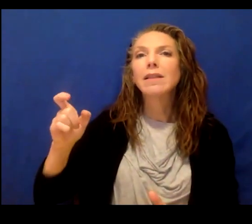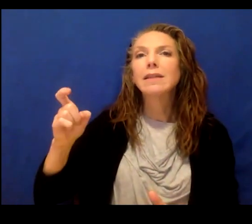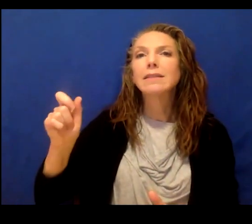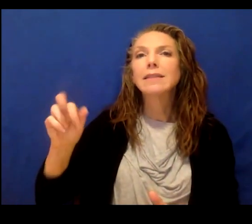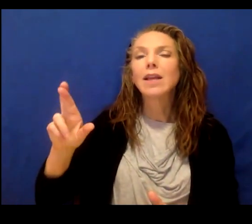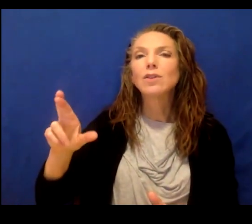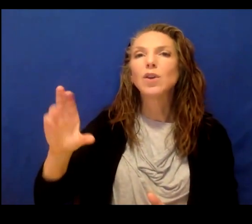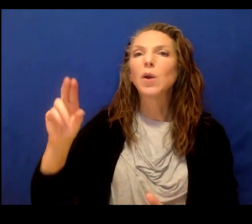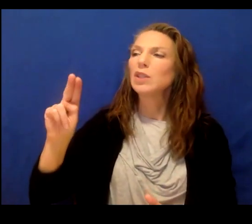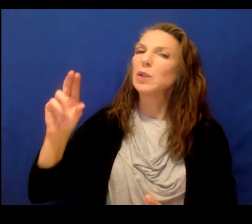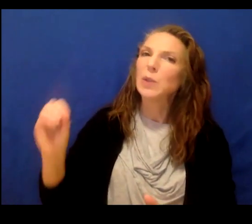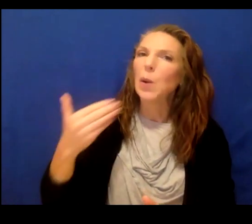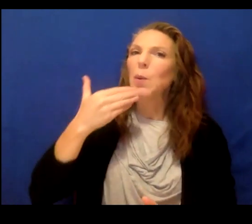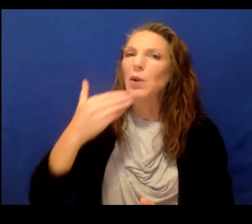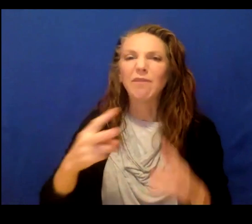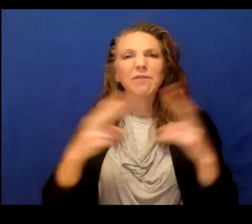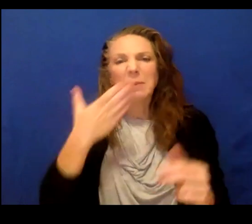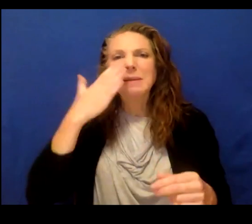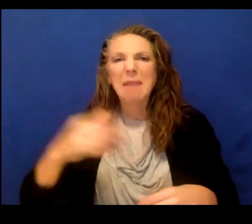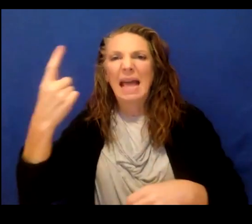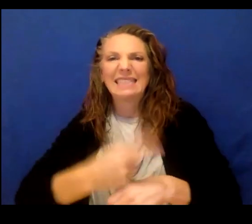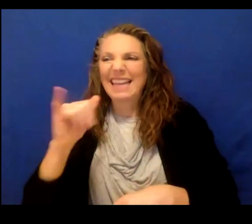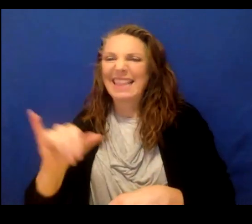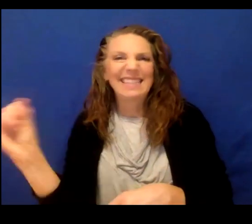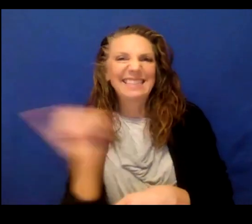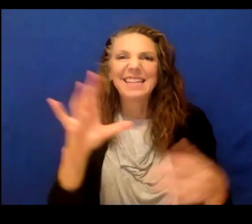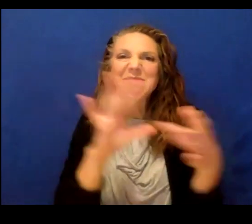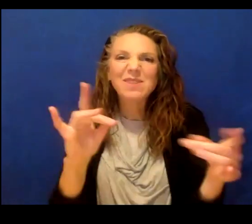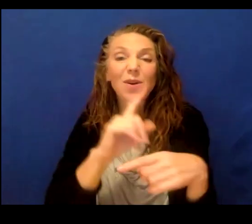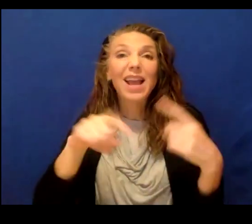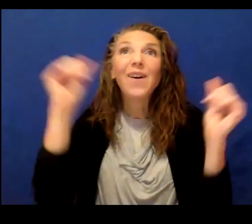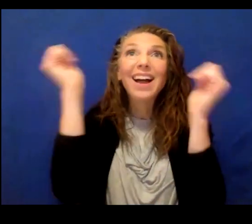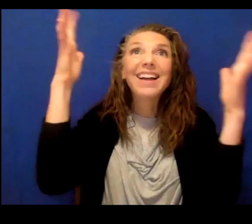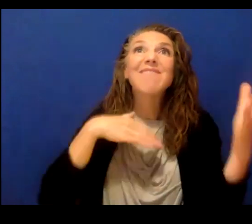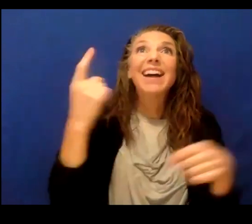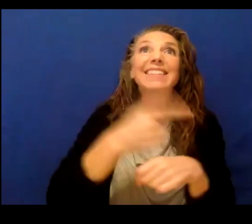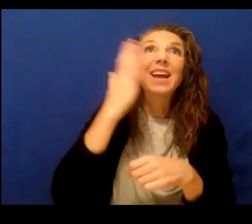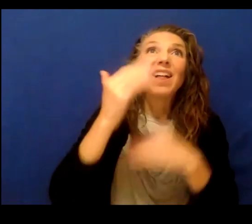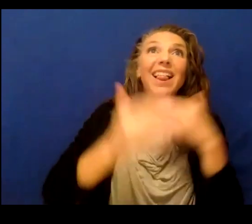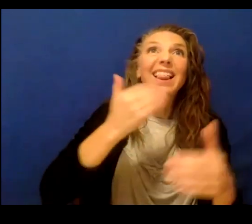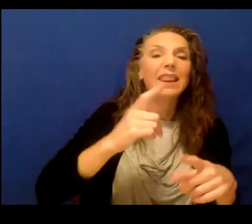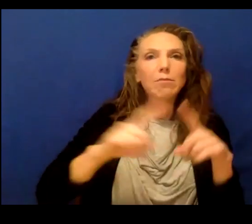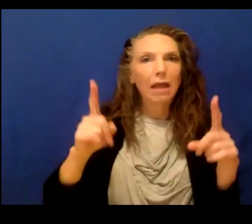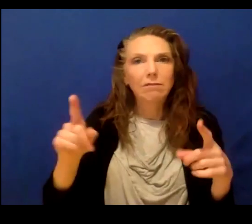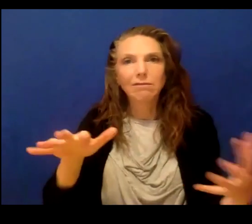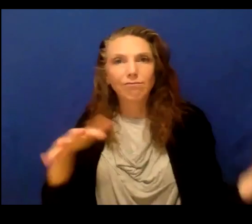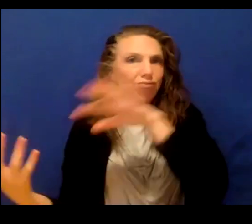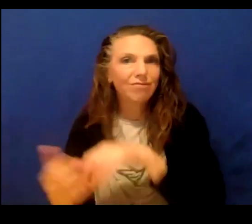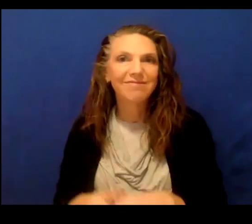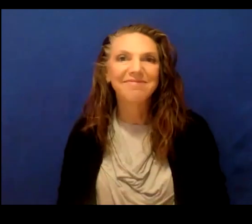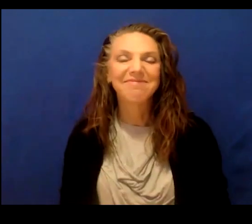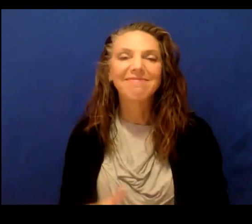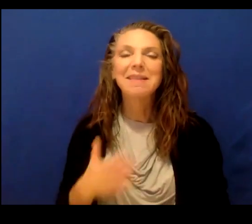a story like that about when your morning routine didn't go the way that you planned it to. My family would